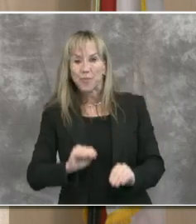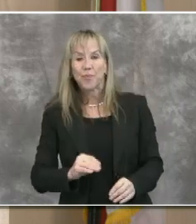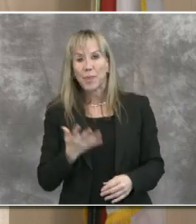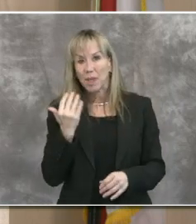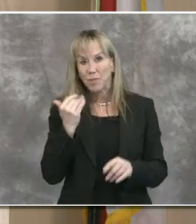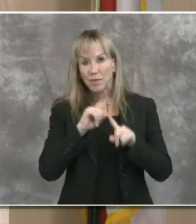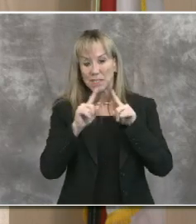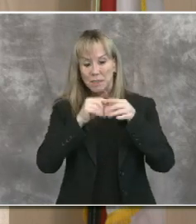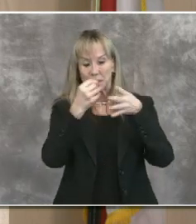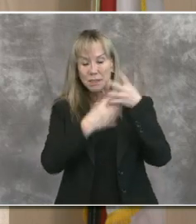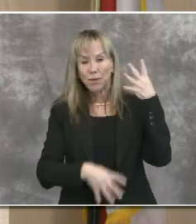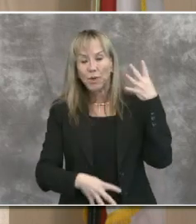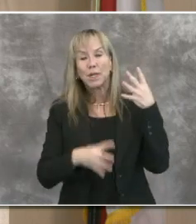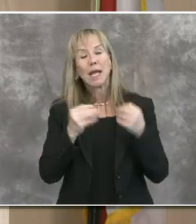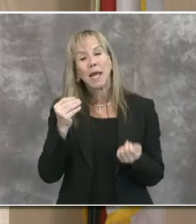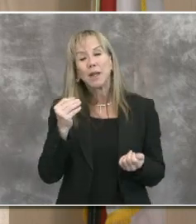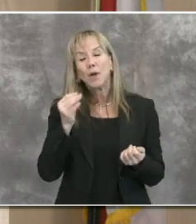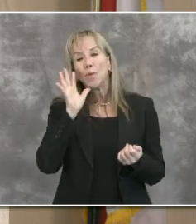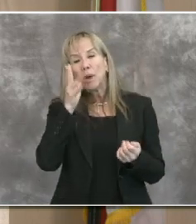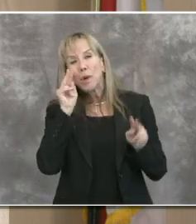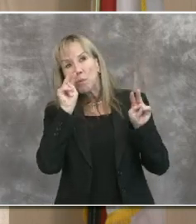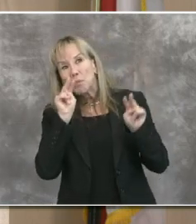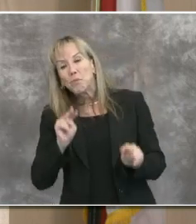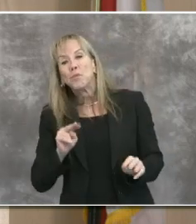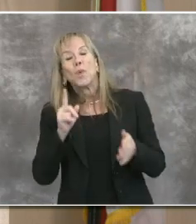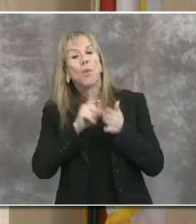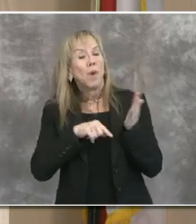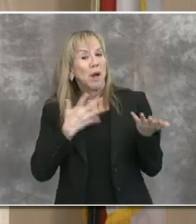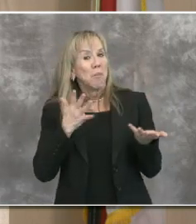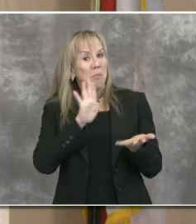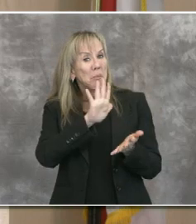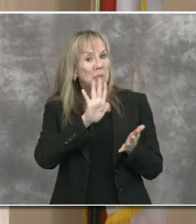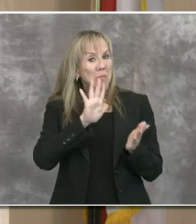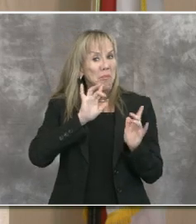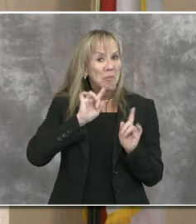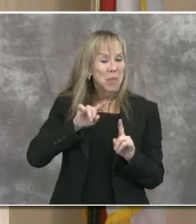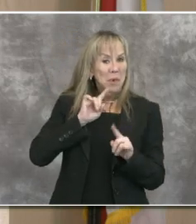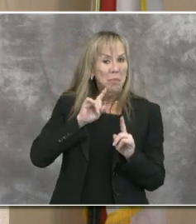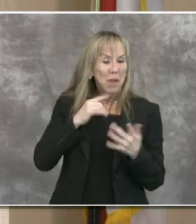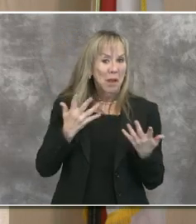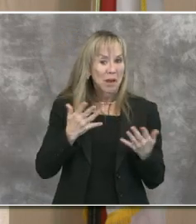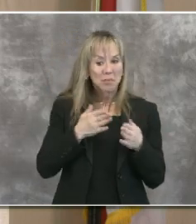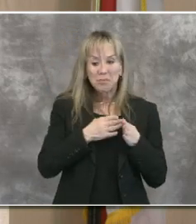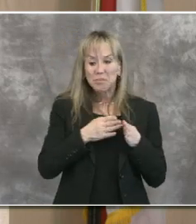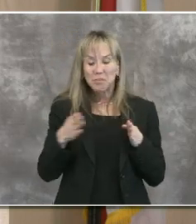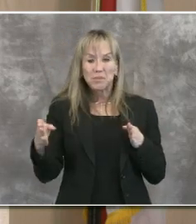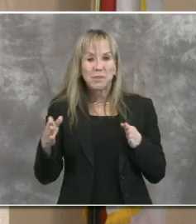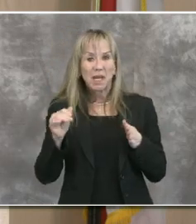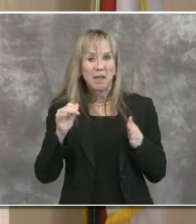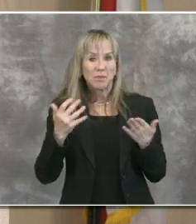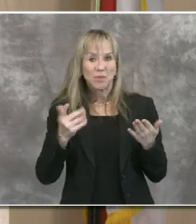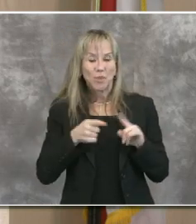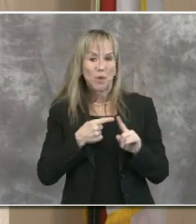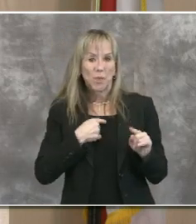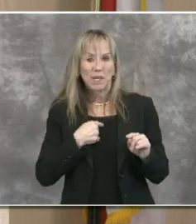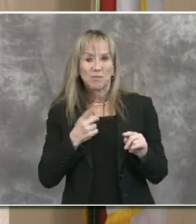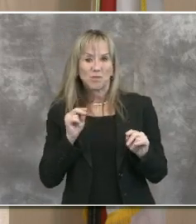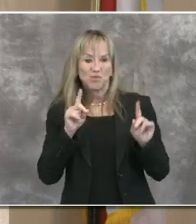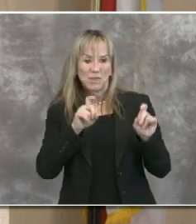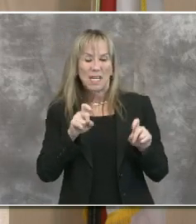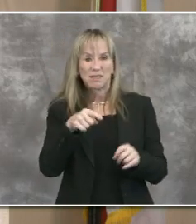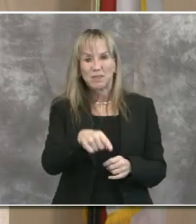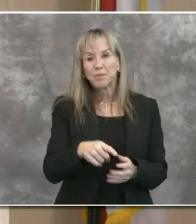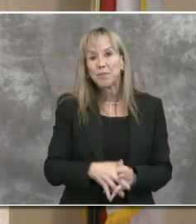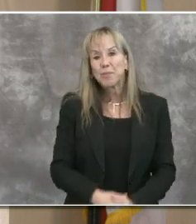will explore what those results and findings are over time as we conduct testing in those settings.